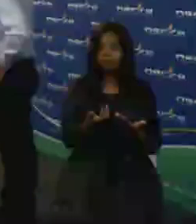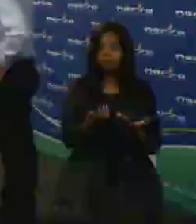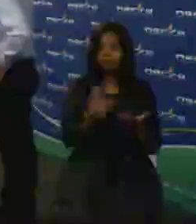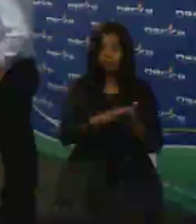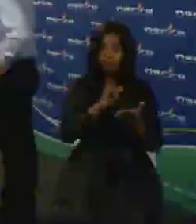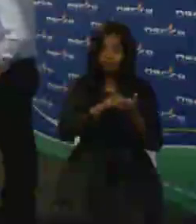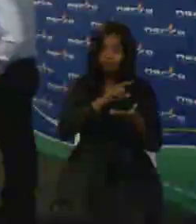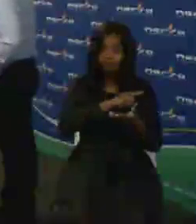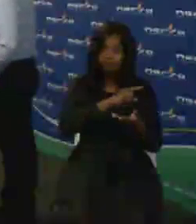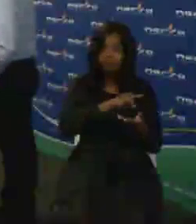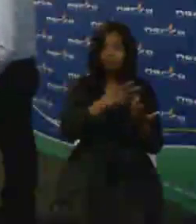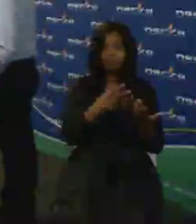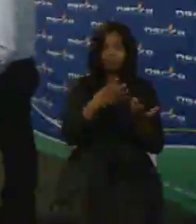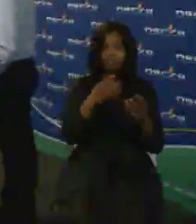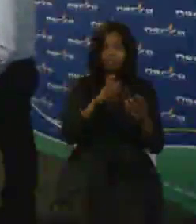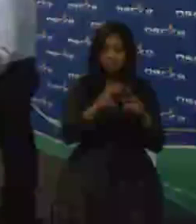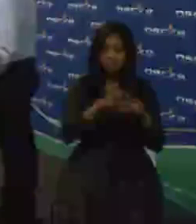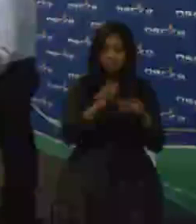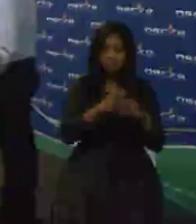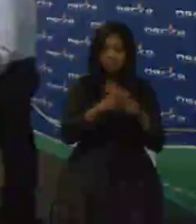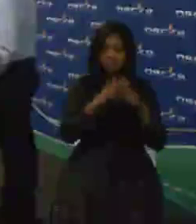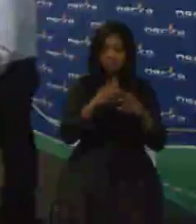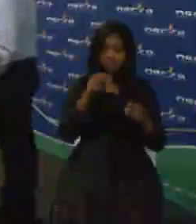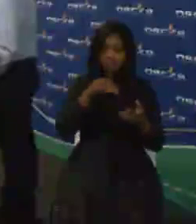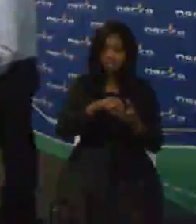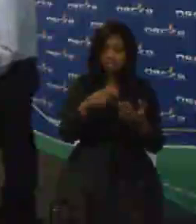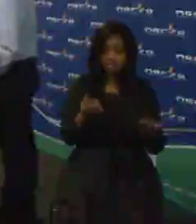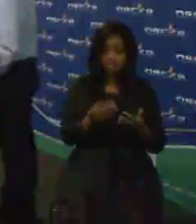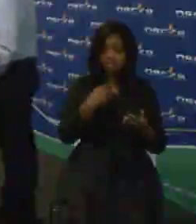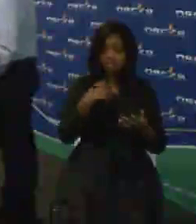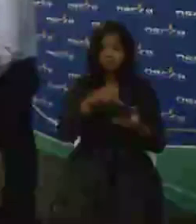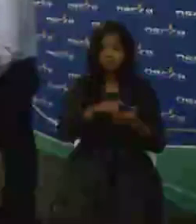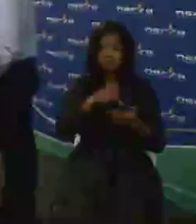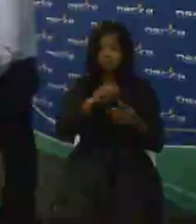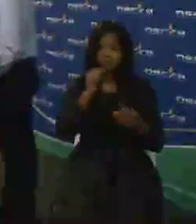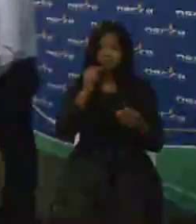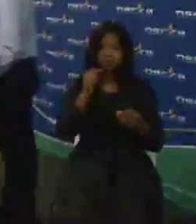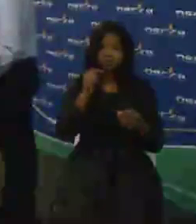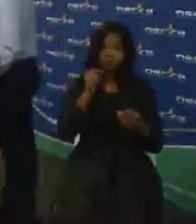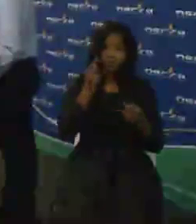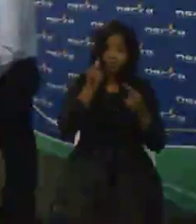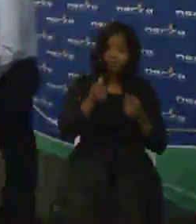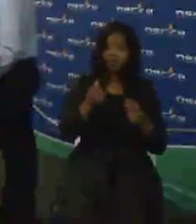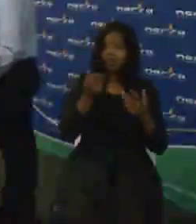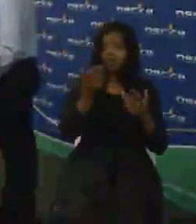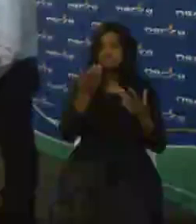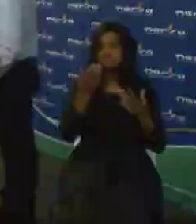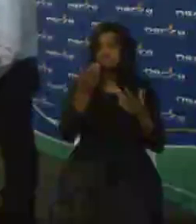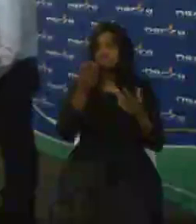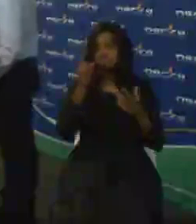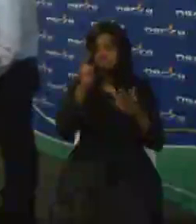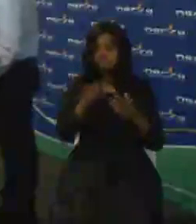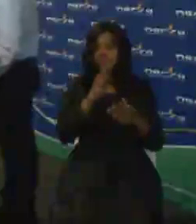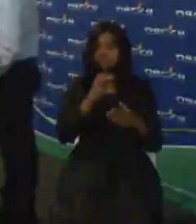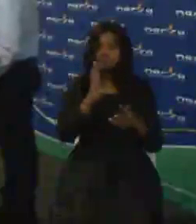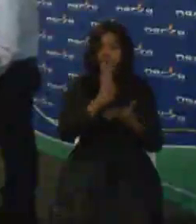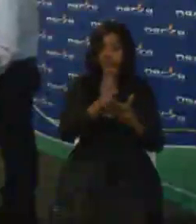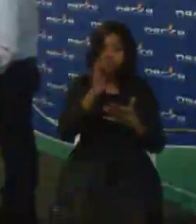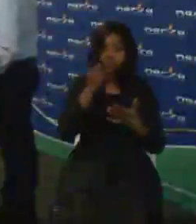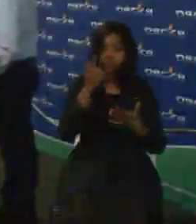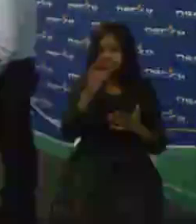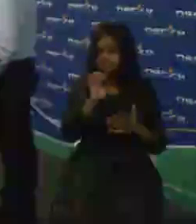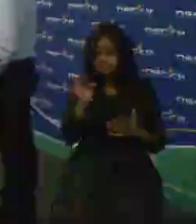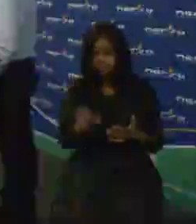And that's why it makes it so difficult for me to stand here and say the price increase should be 14% or 7%